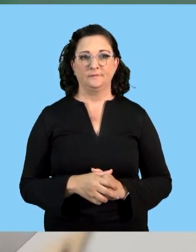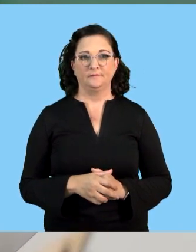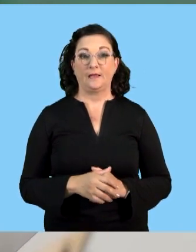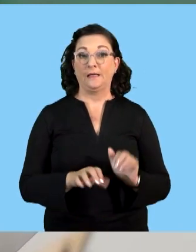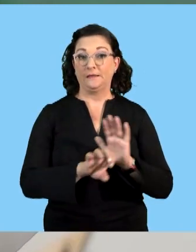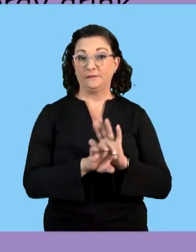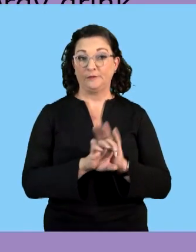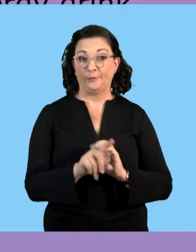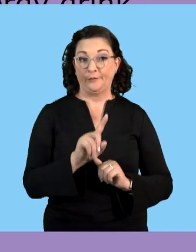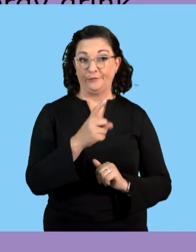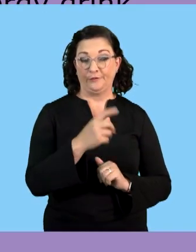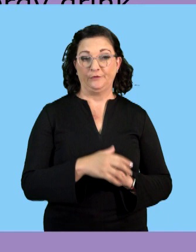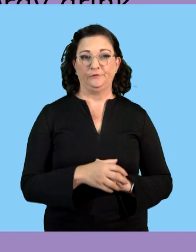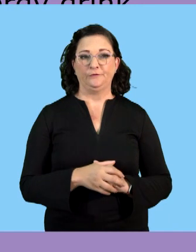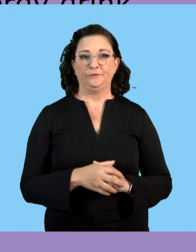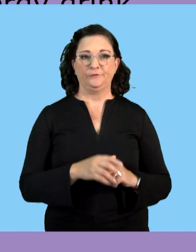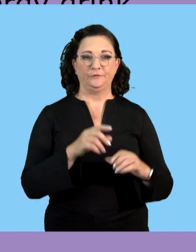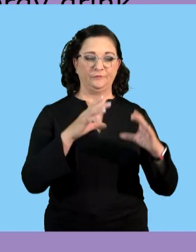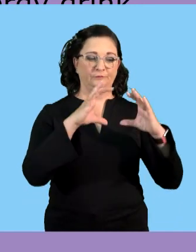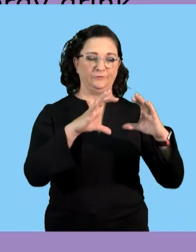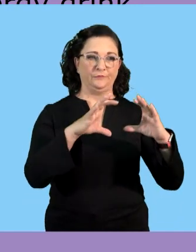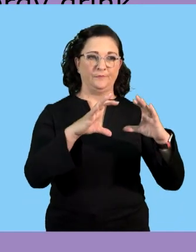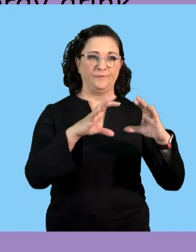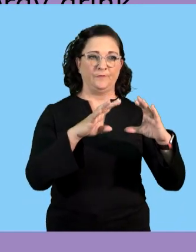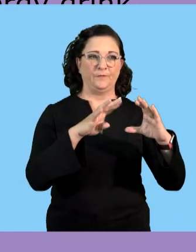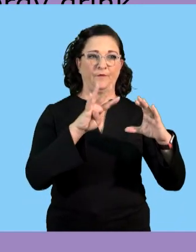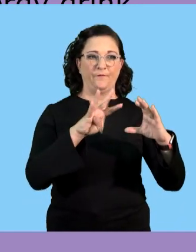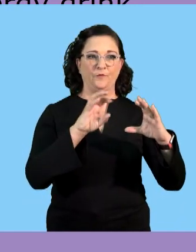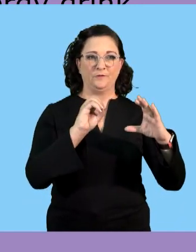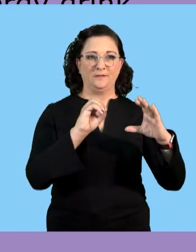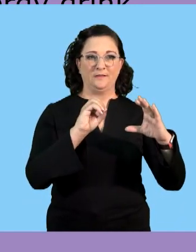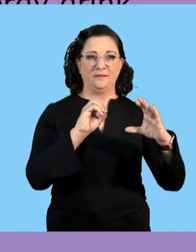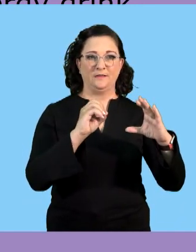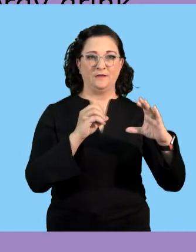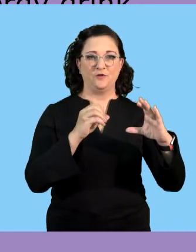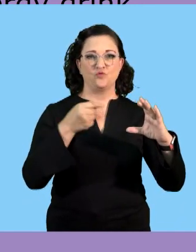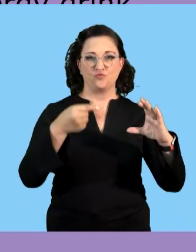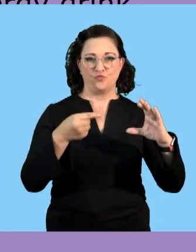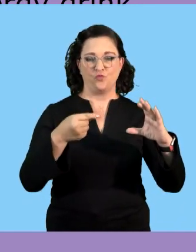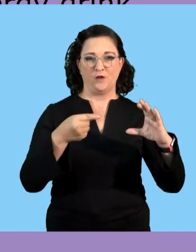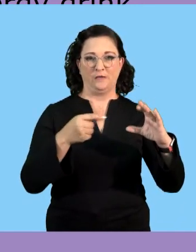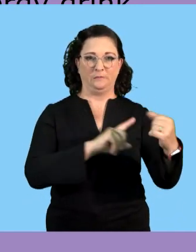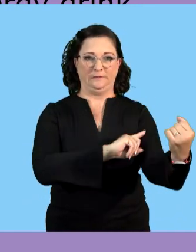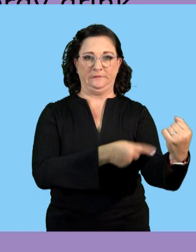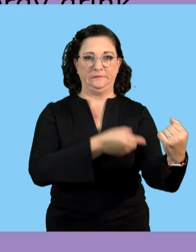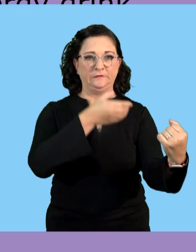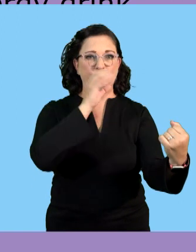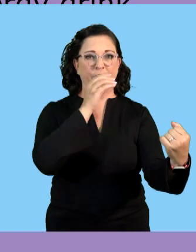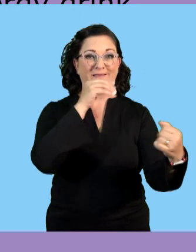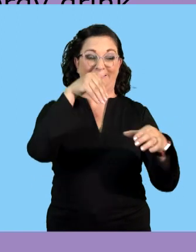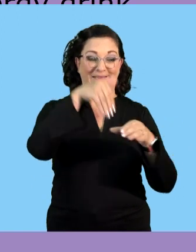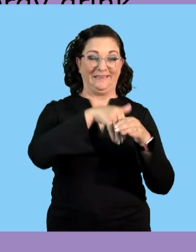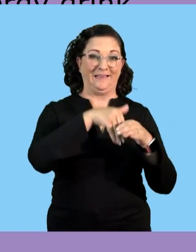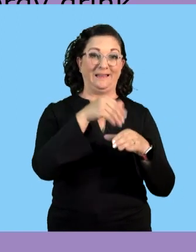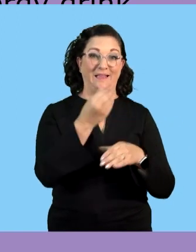first example. First example says a 40-gram energy drink has the following